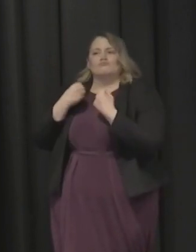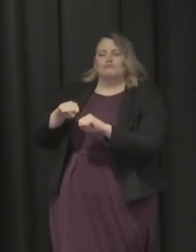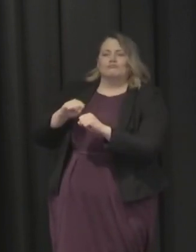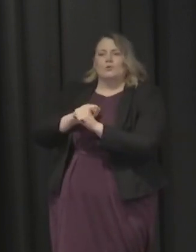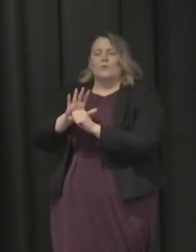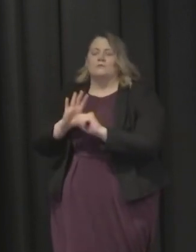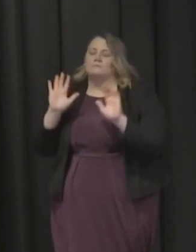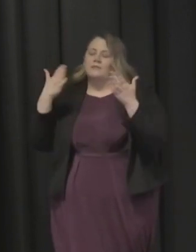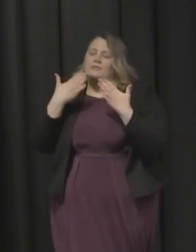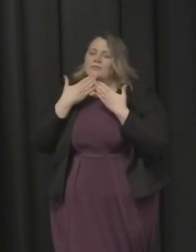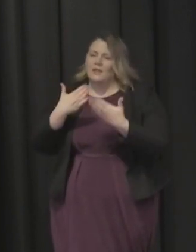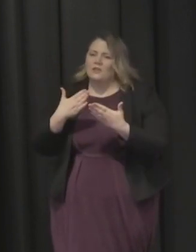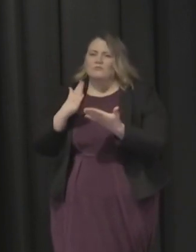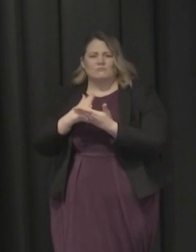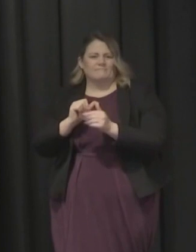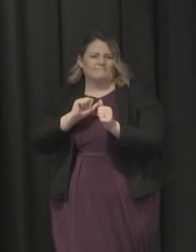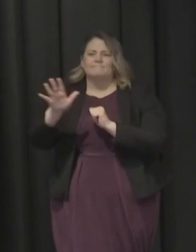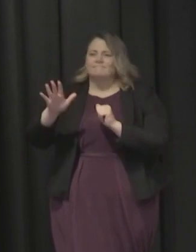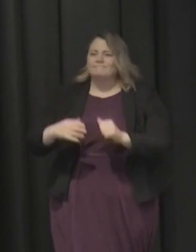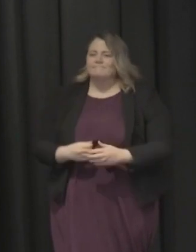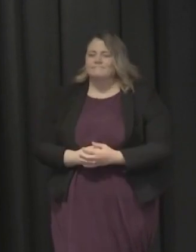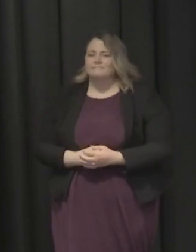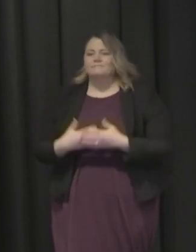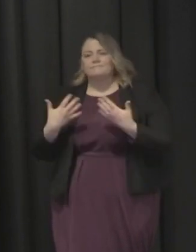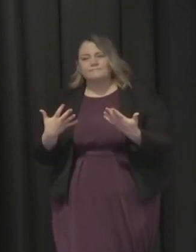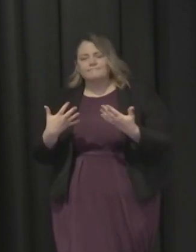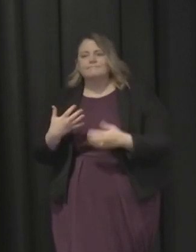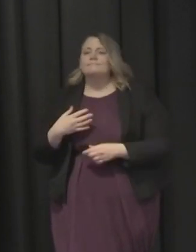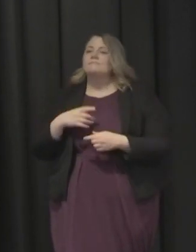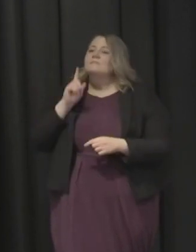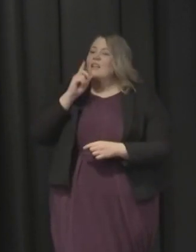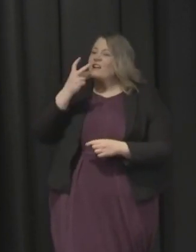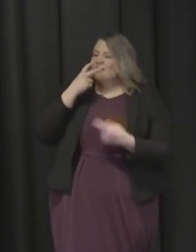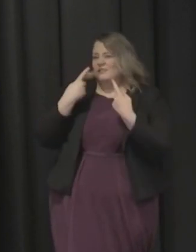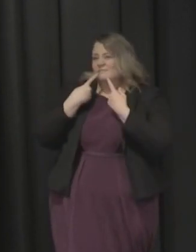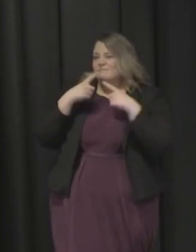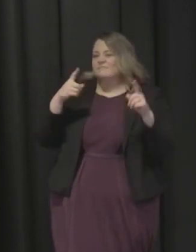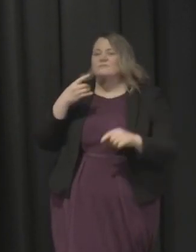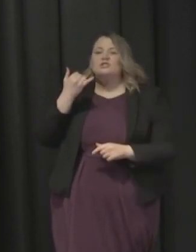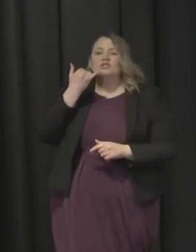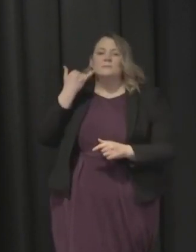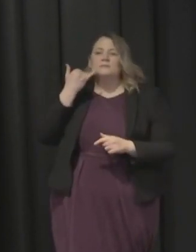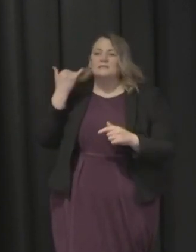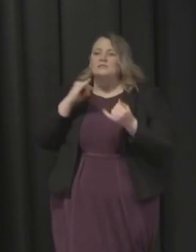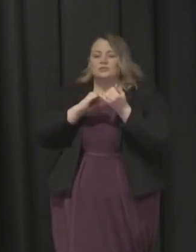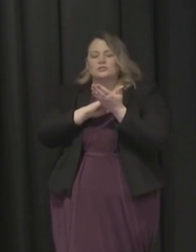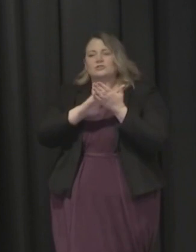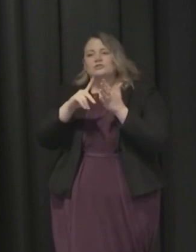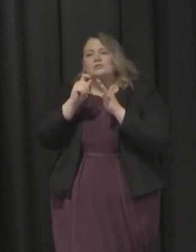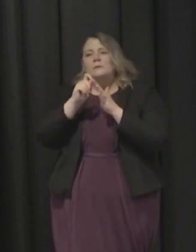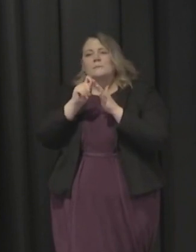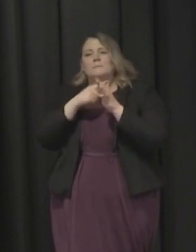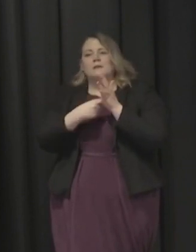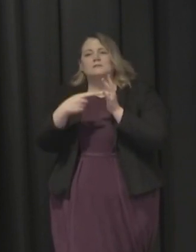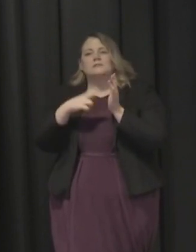community, especially after the hard work and the sacrifice that they've made through the recent lockdown. So we know